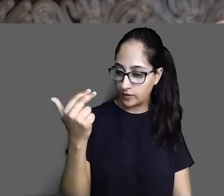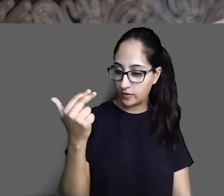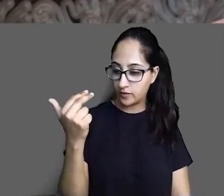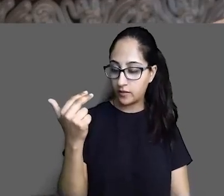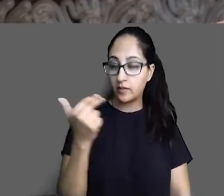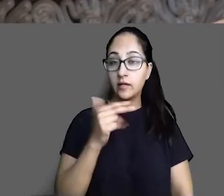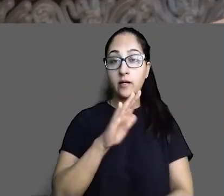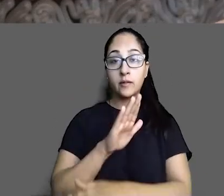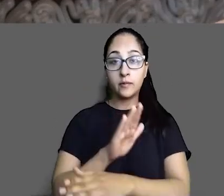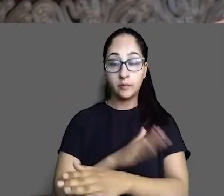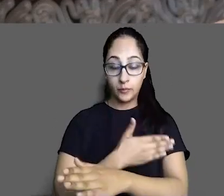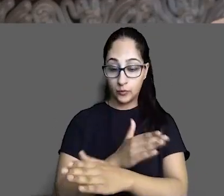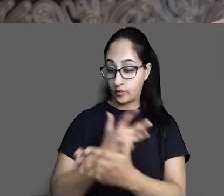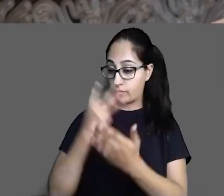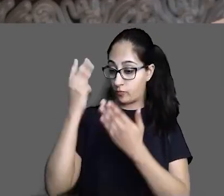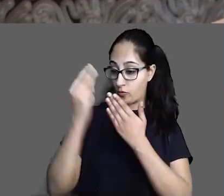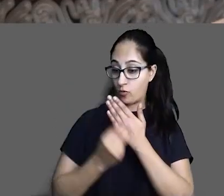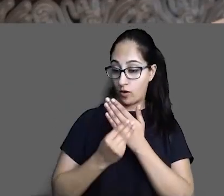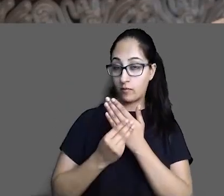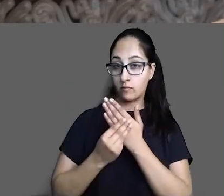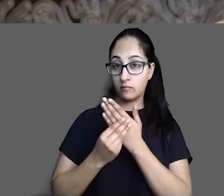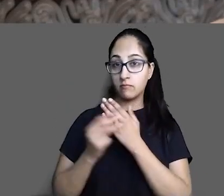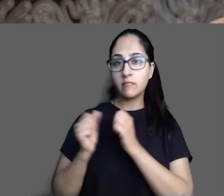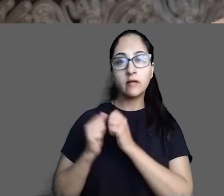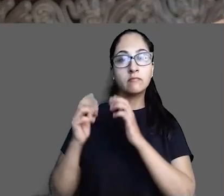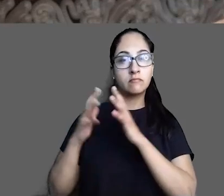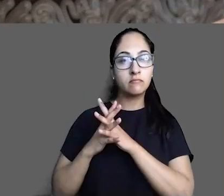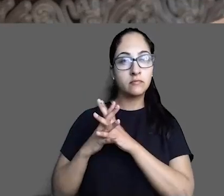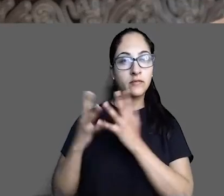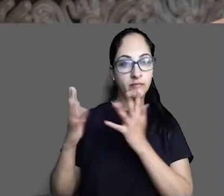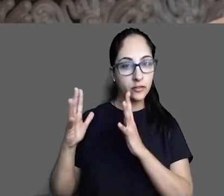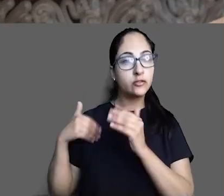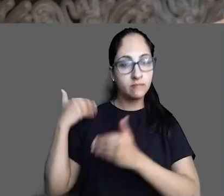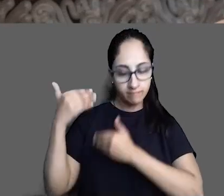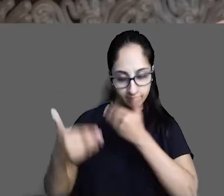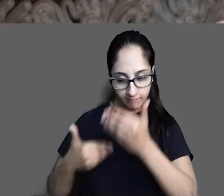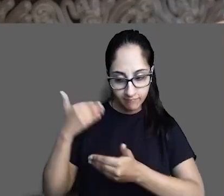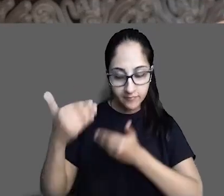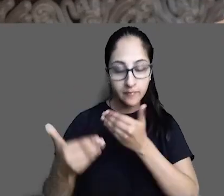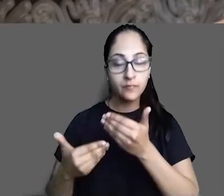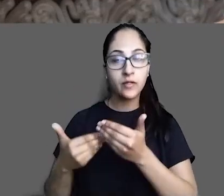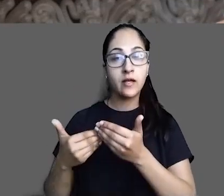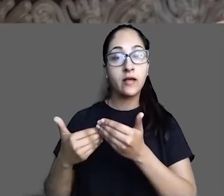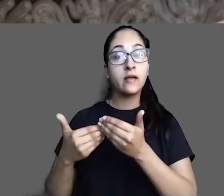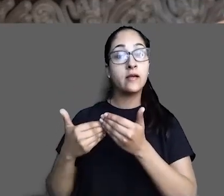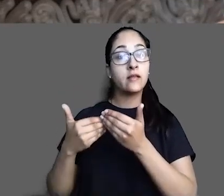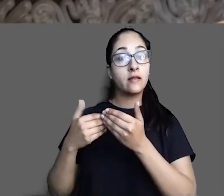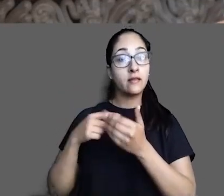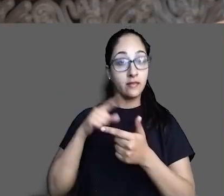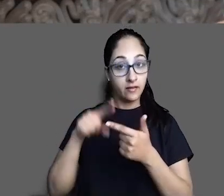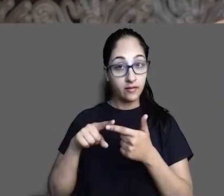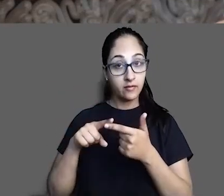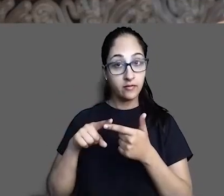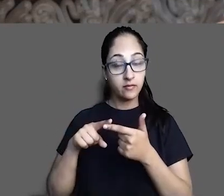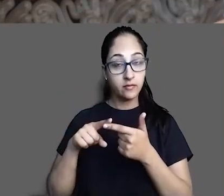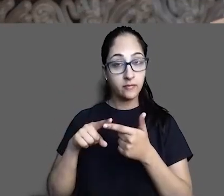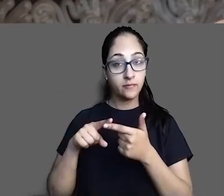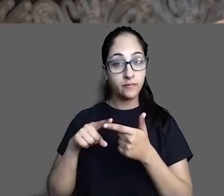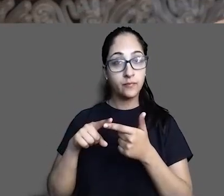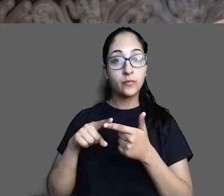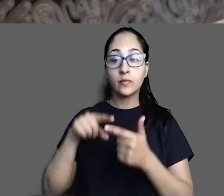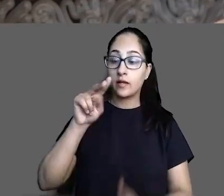2013, the music program, we were already quite established as music educators and mentors. But we were called